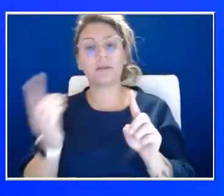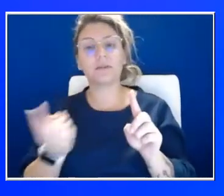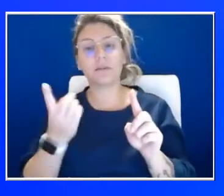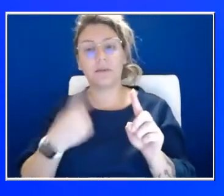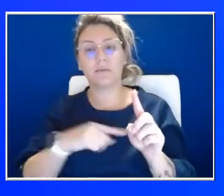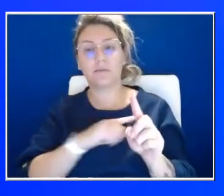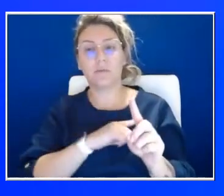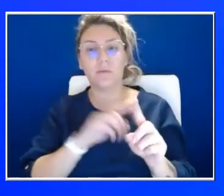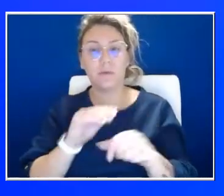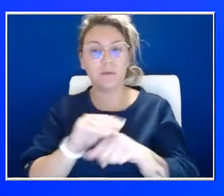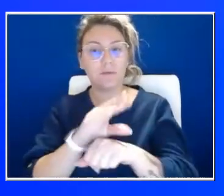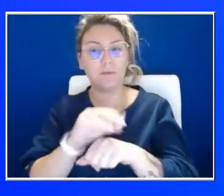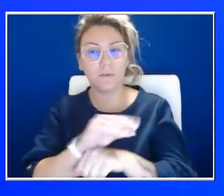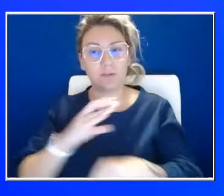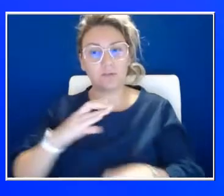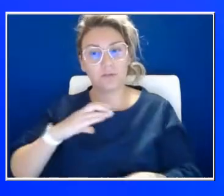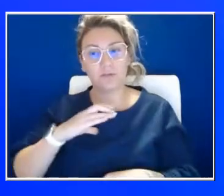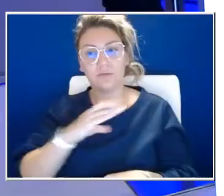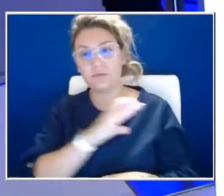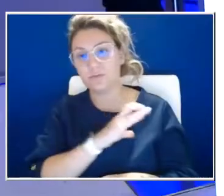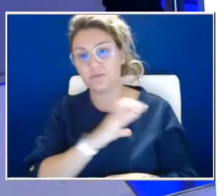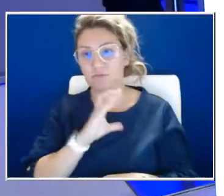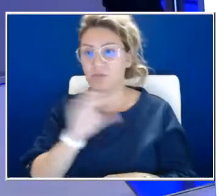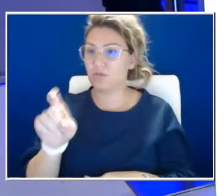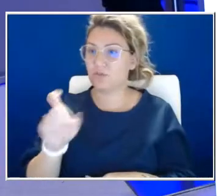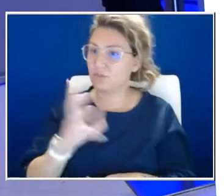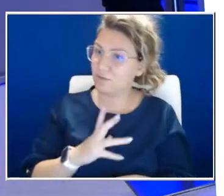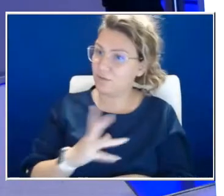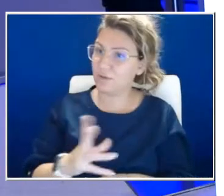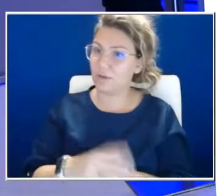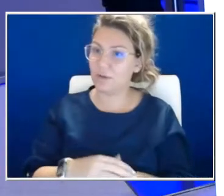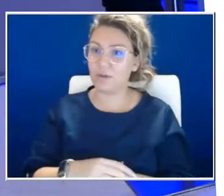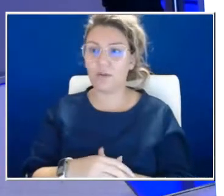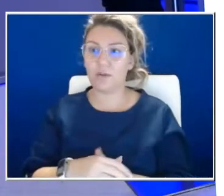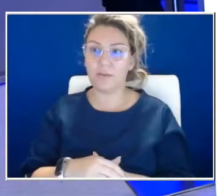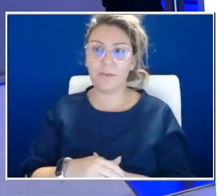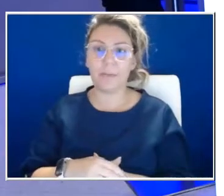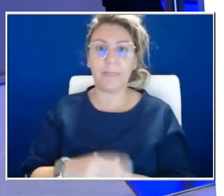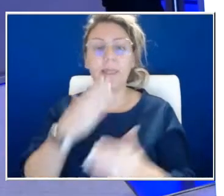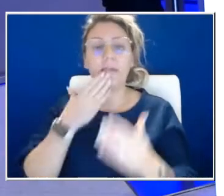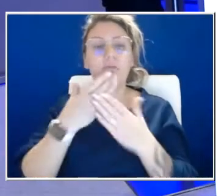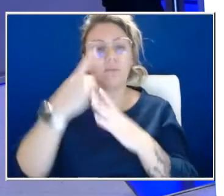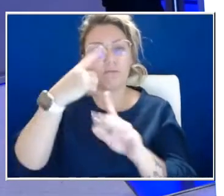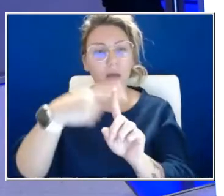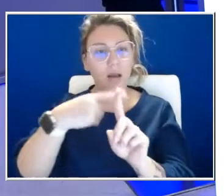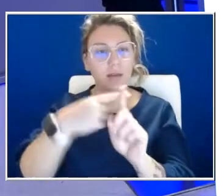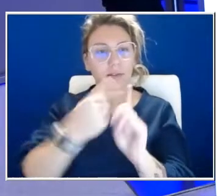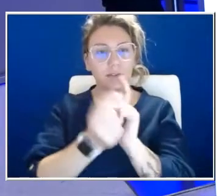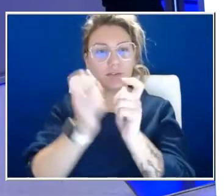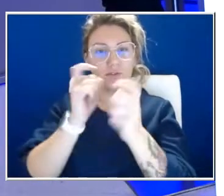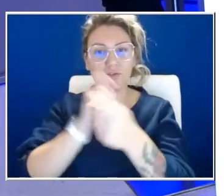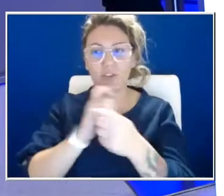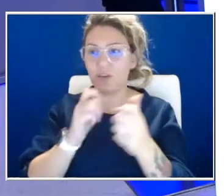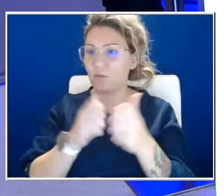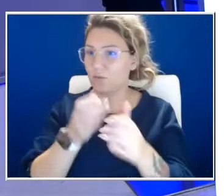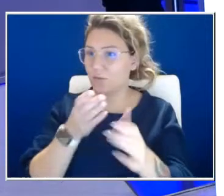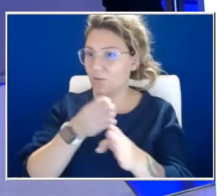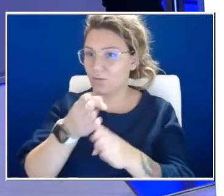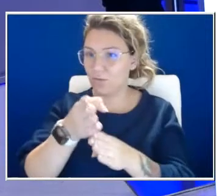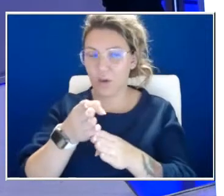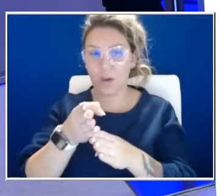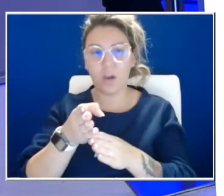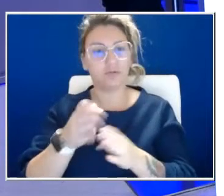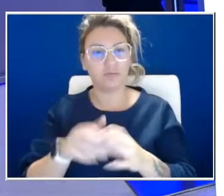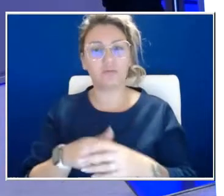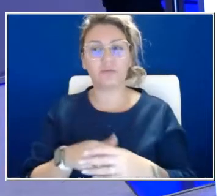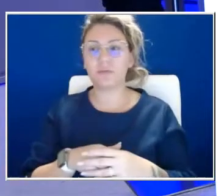advisory committee say it's certainly fine. It's a good positive change there on the professional level. Last year,